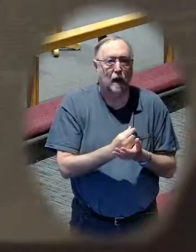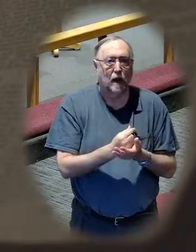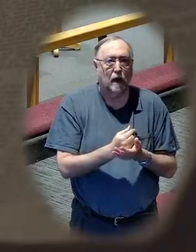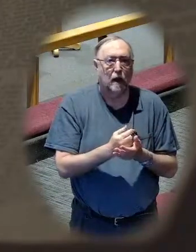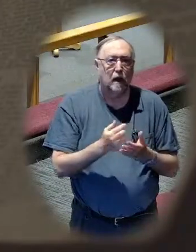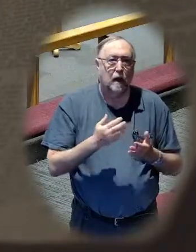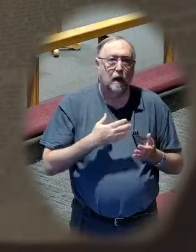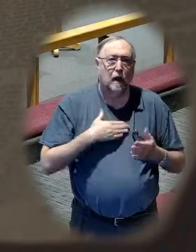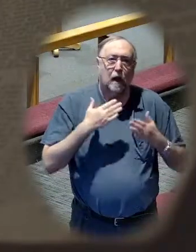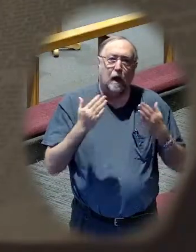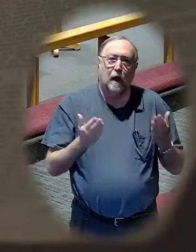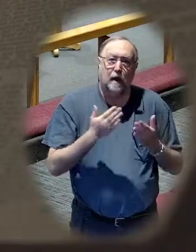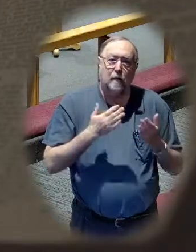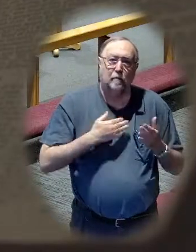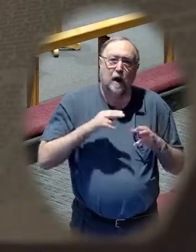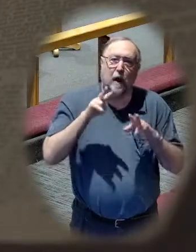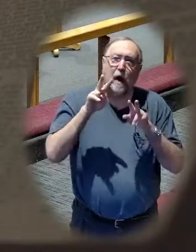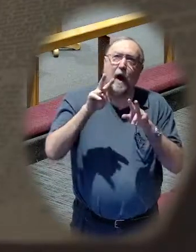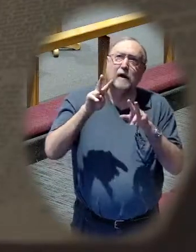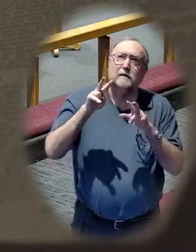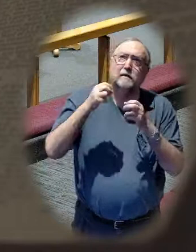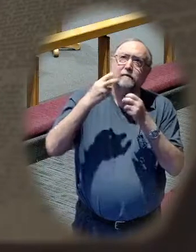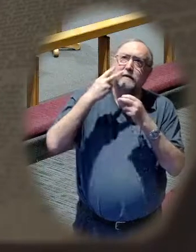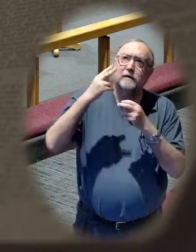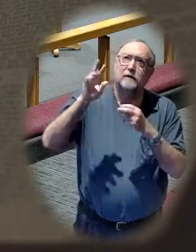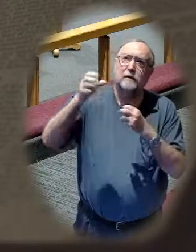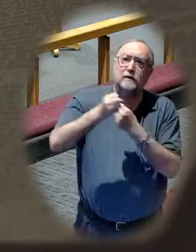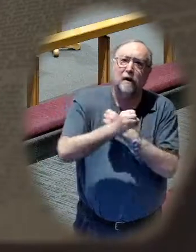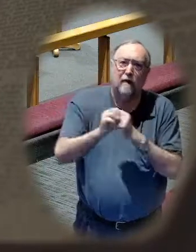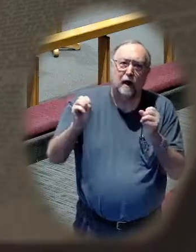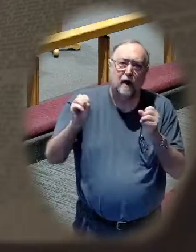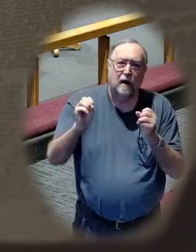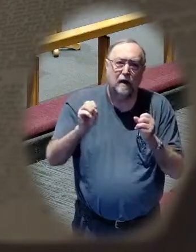Alleluia. My eyes have seen your salvation.